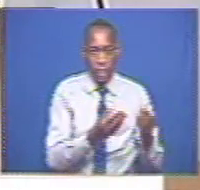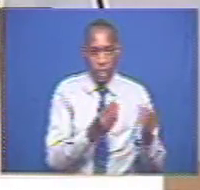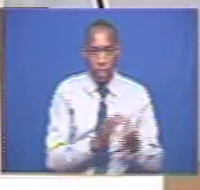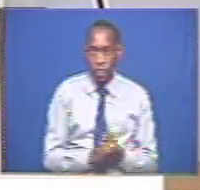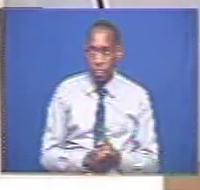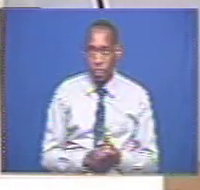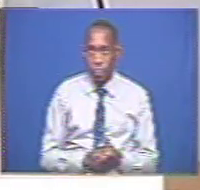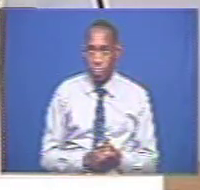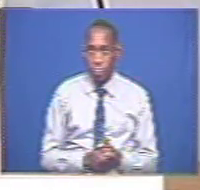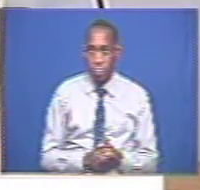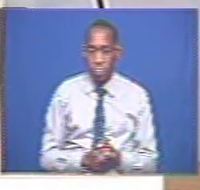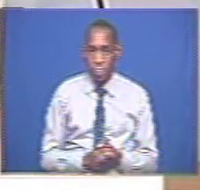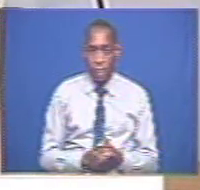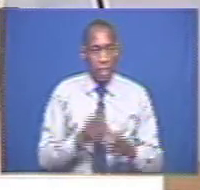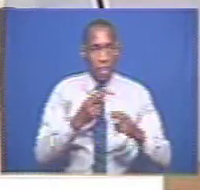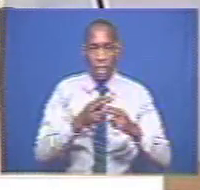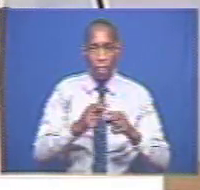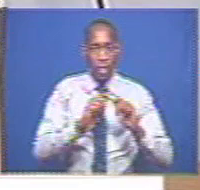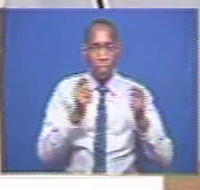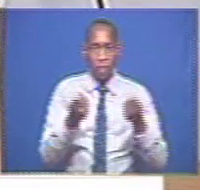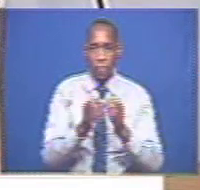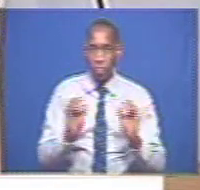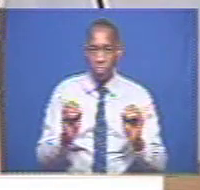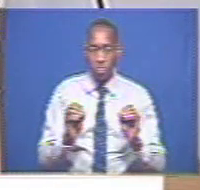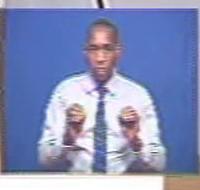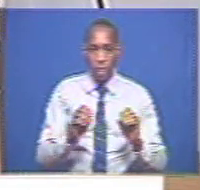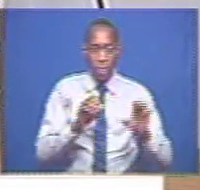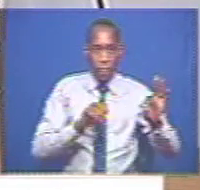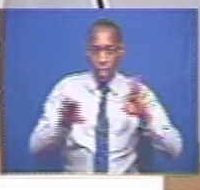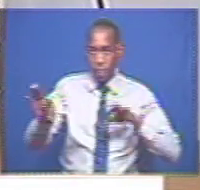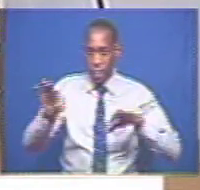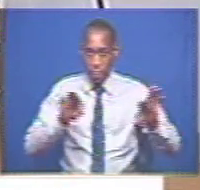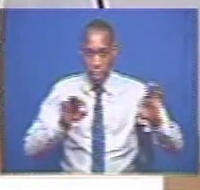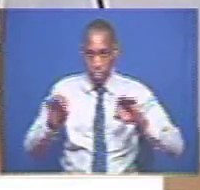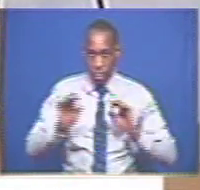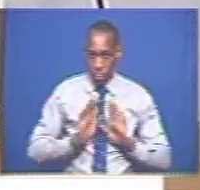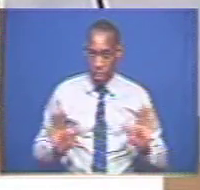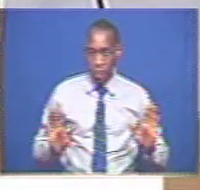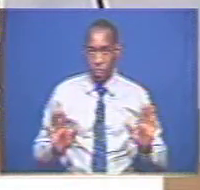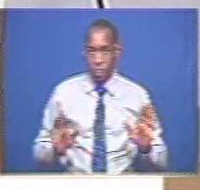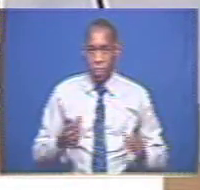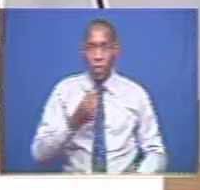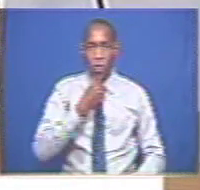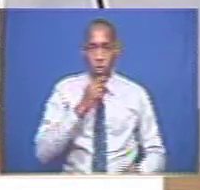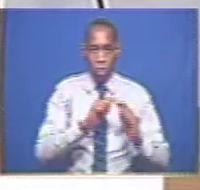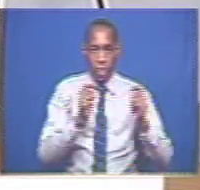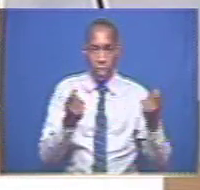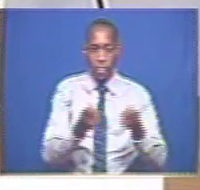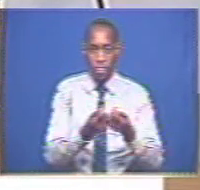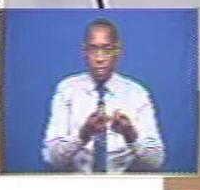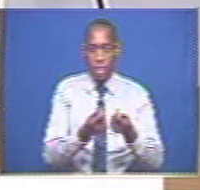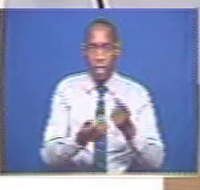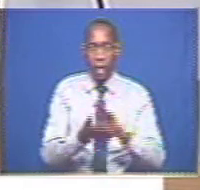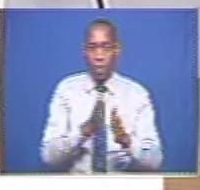for me, I'm not going to name the lineups and poke holes in the lineups. That's what I'm going to do. Yeah. You look at Gor Mahia that doesn't have